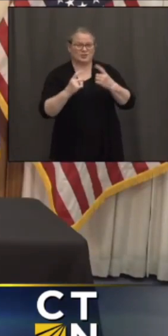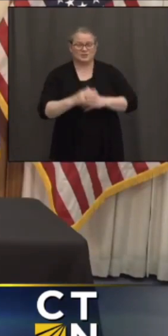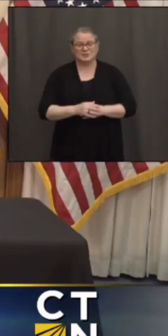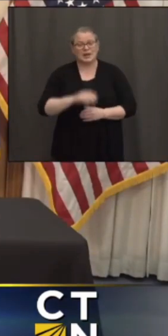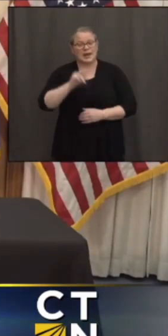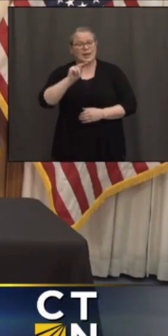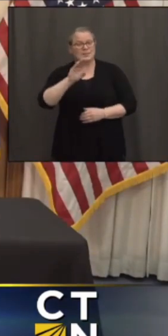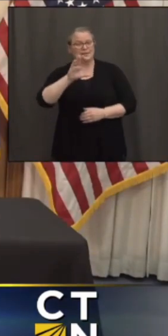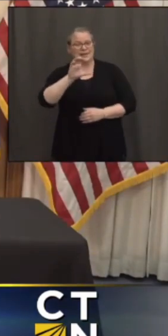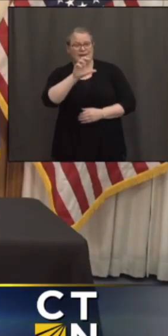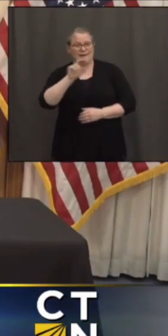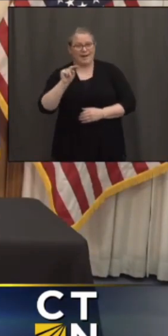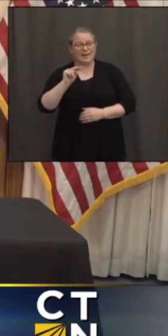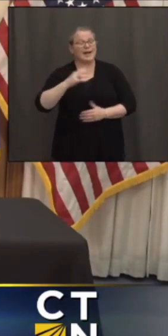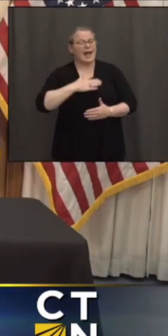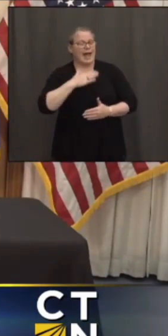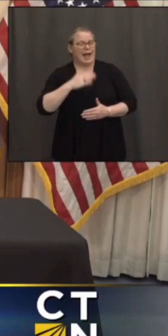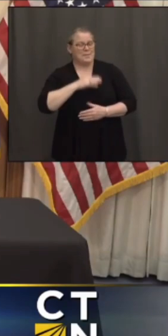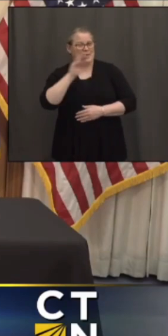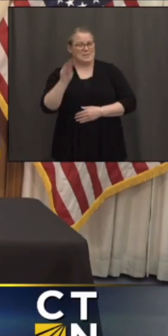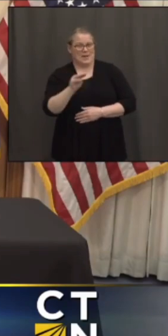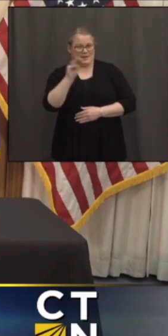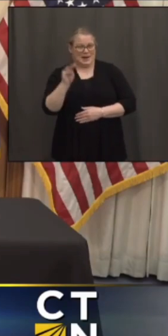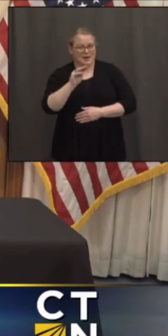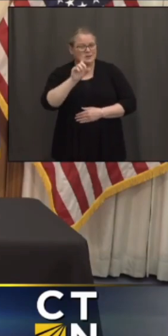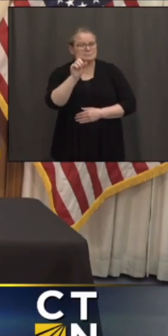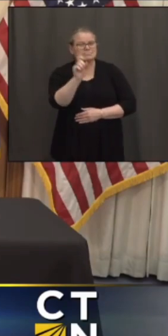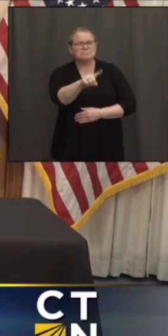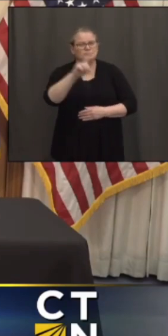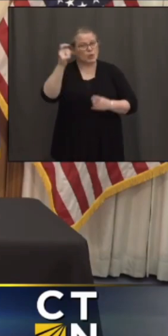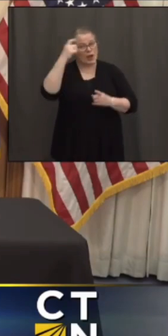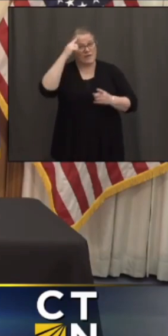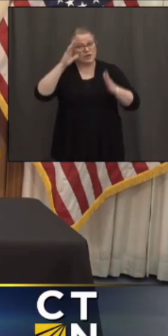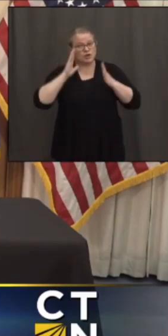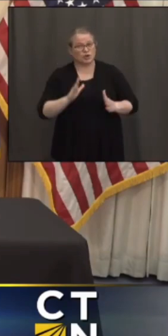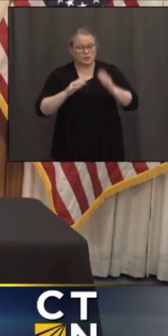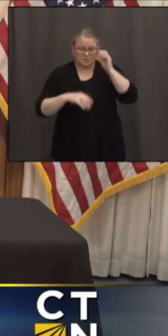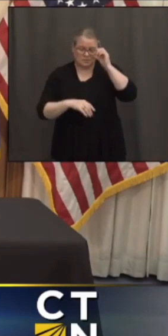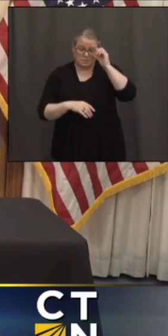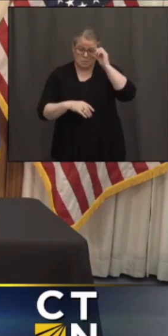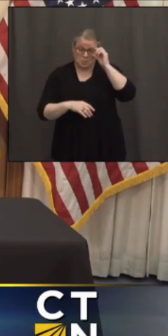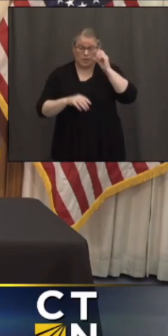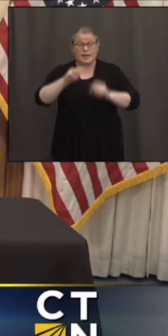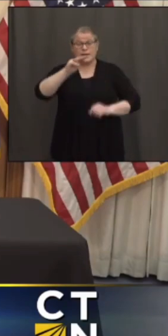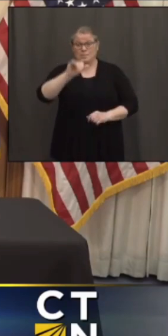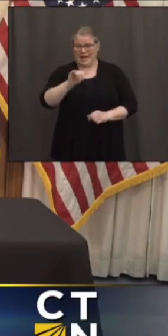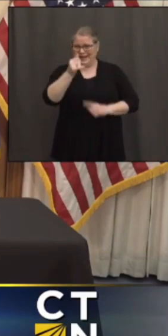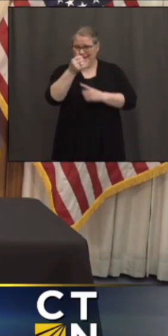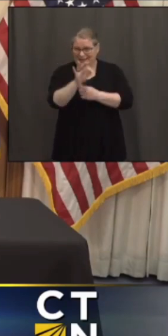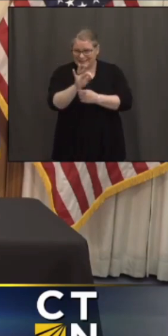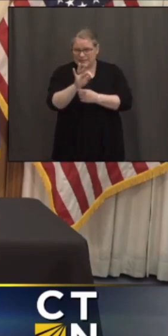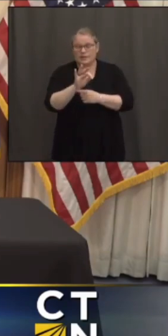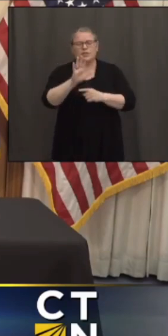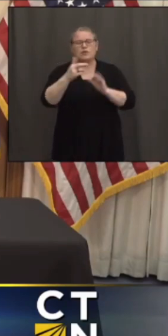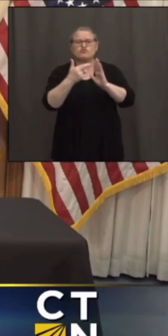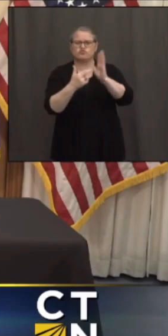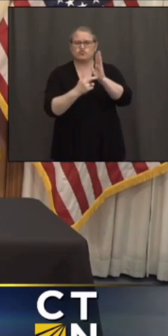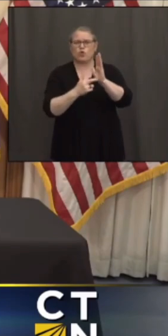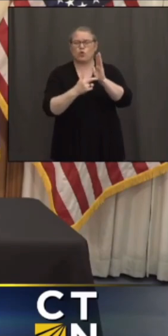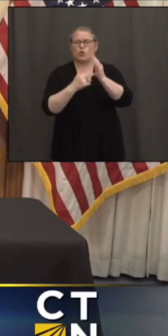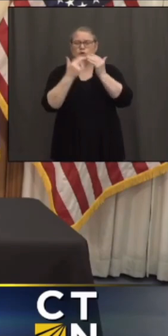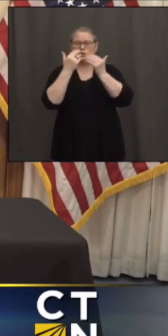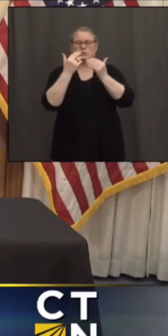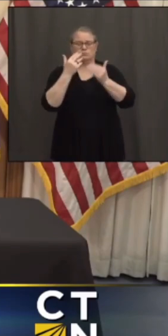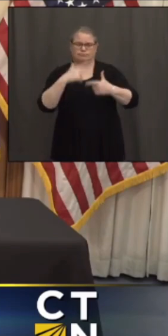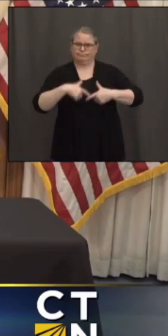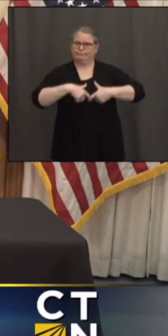Happy Monday, everyone. Governor, regarding the loosening of restrictions from May 19th, I just want to be clear on this. So